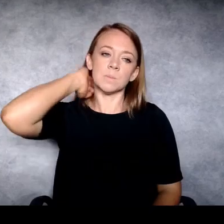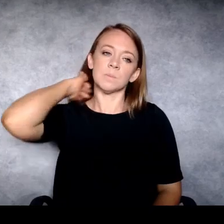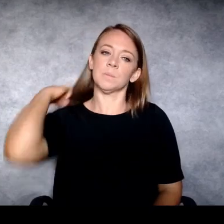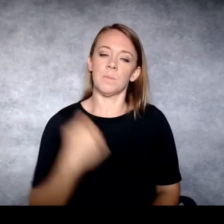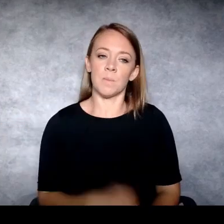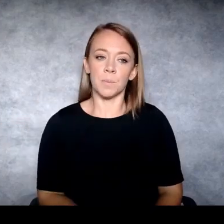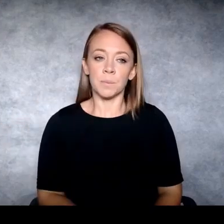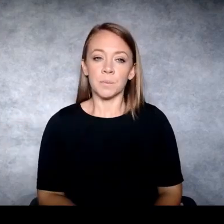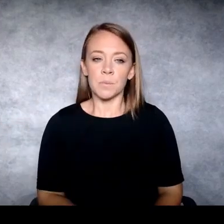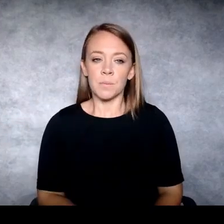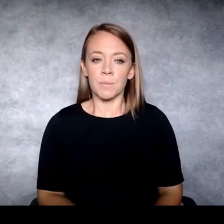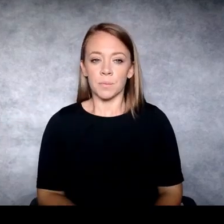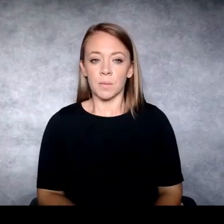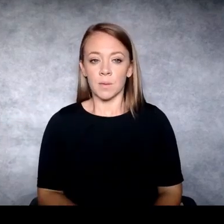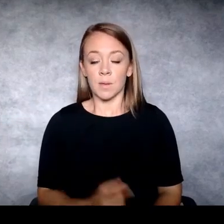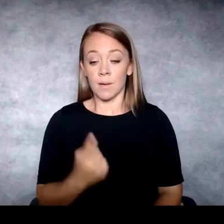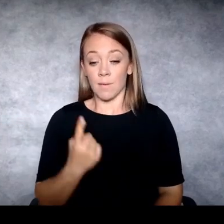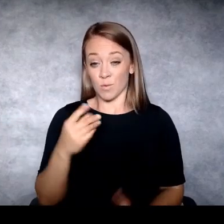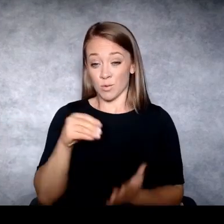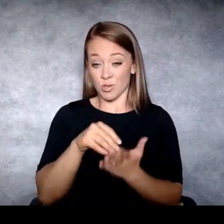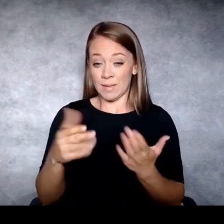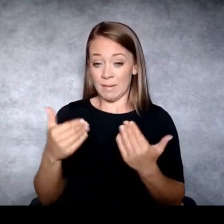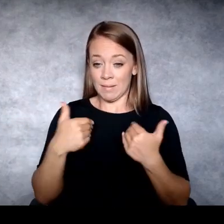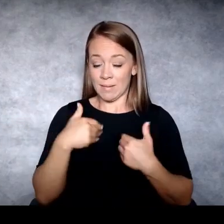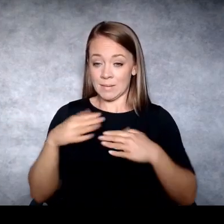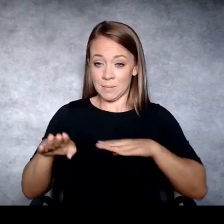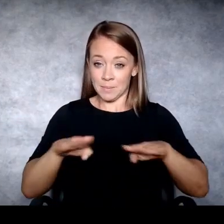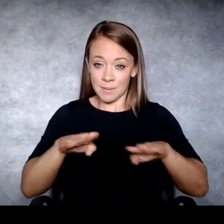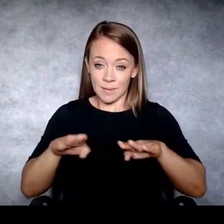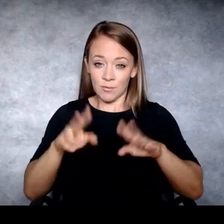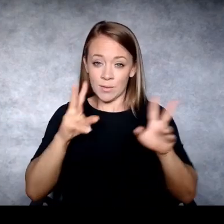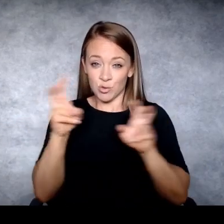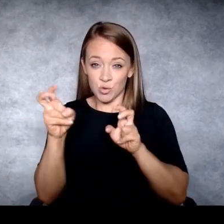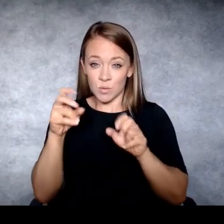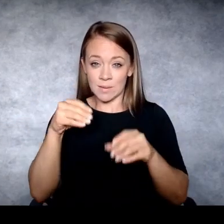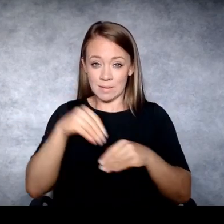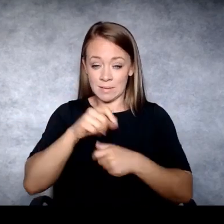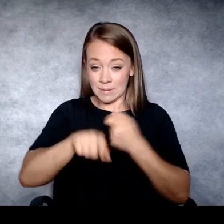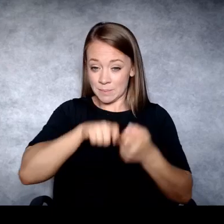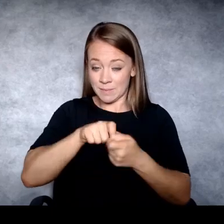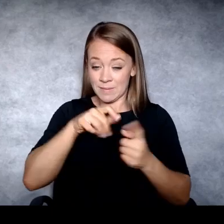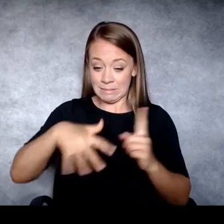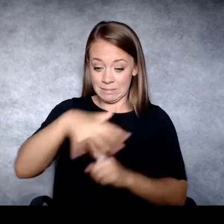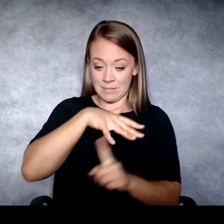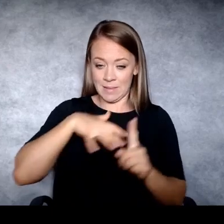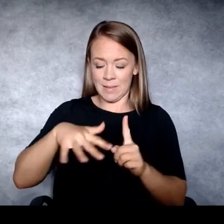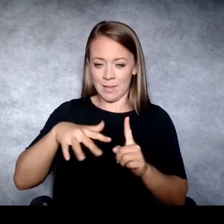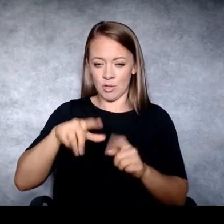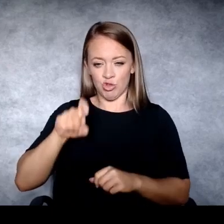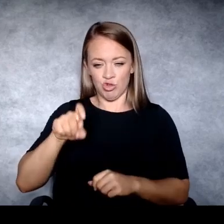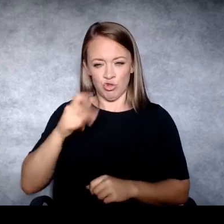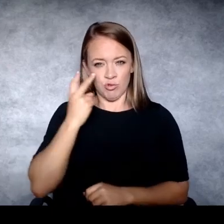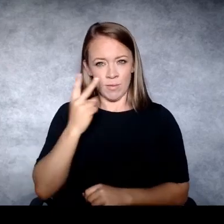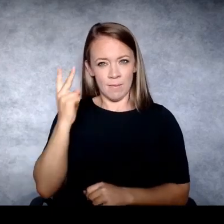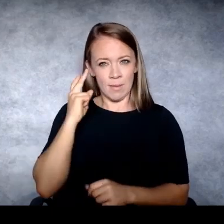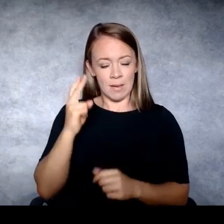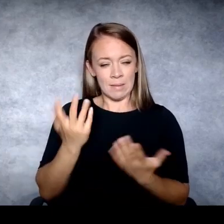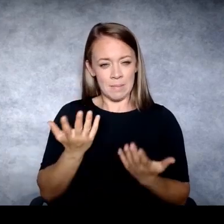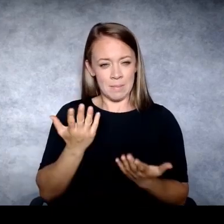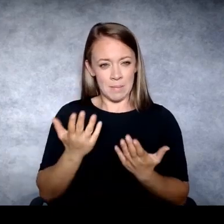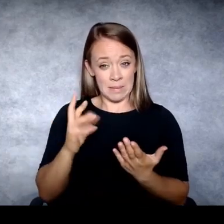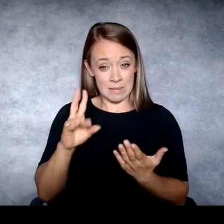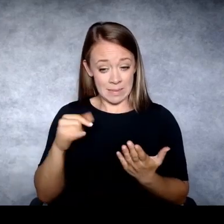When a student has a behavior event within a particular setting, we should often reflect on whether we reviewed the expectations to that